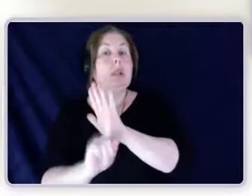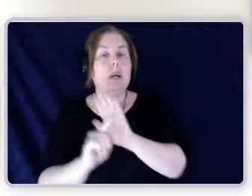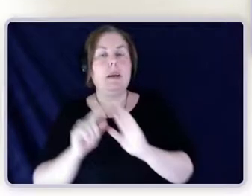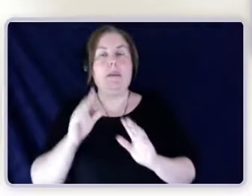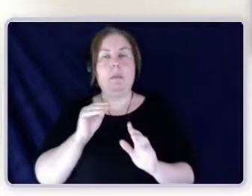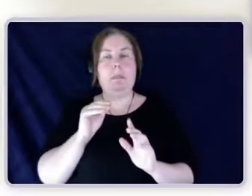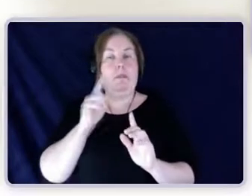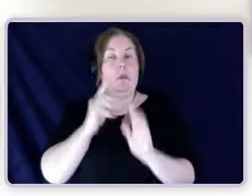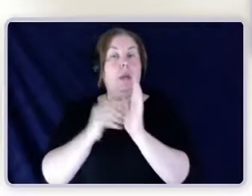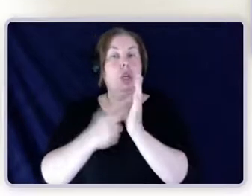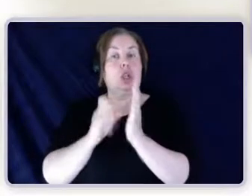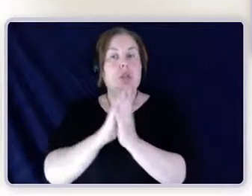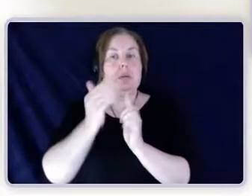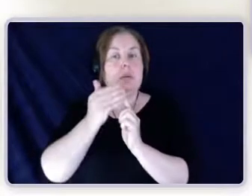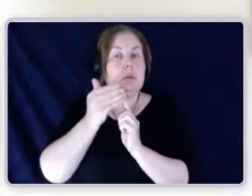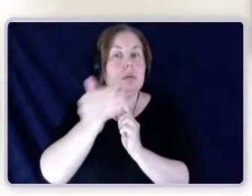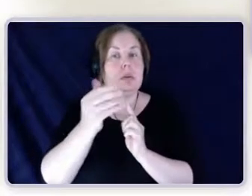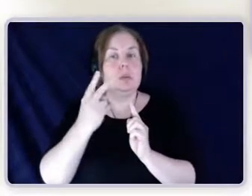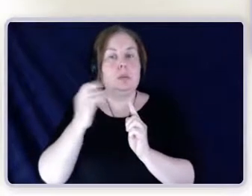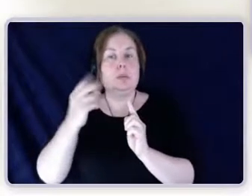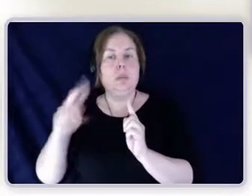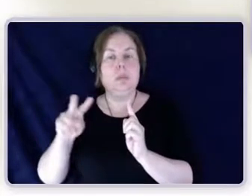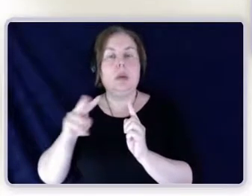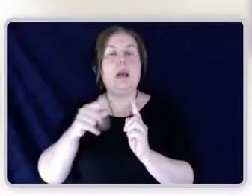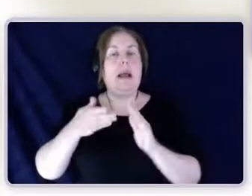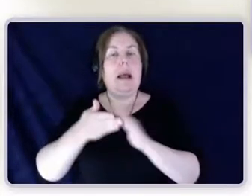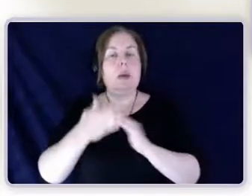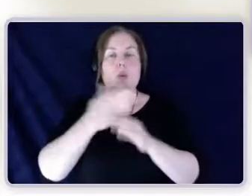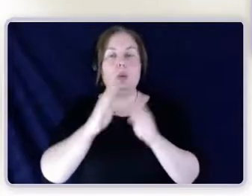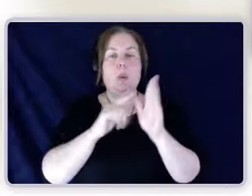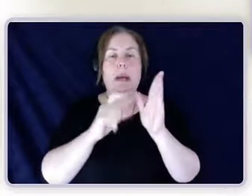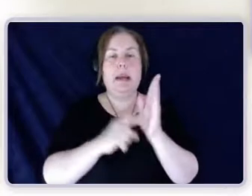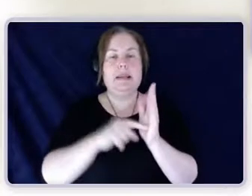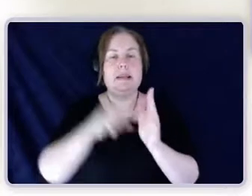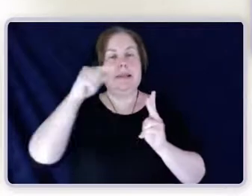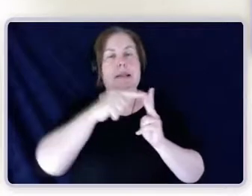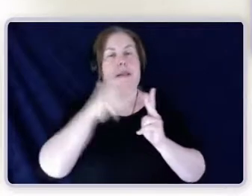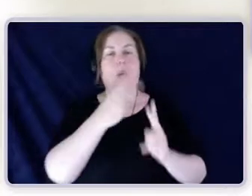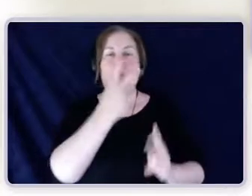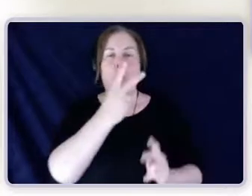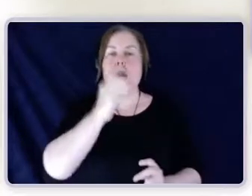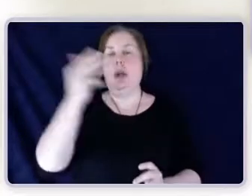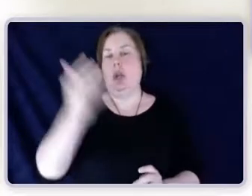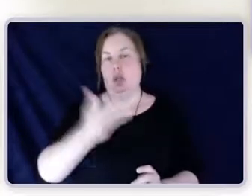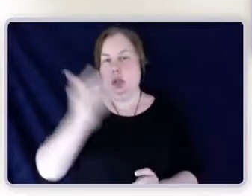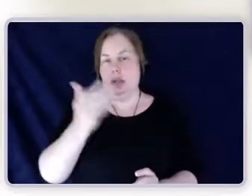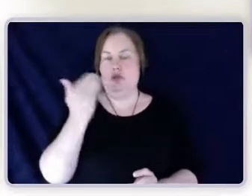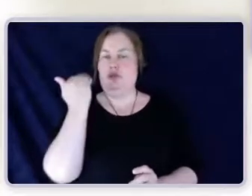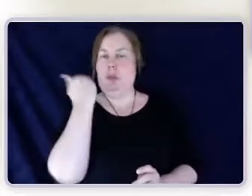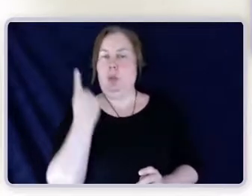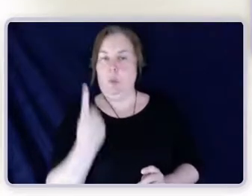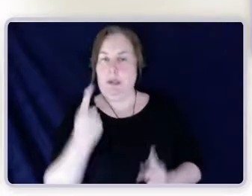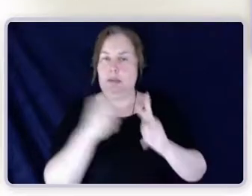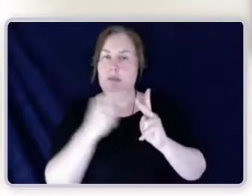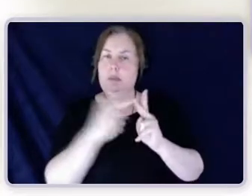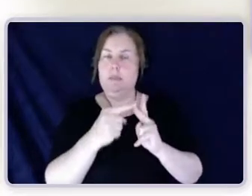from 2019. So the new act can enable guardianship order or an administration order to be